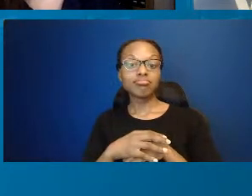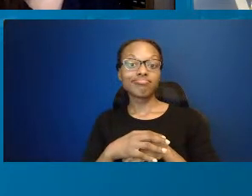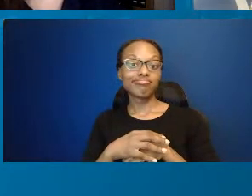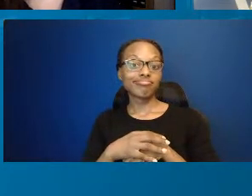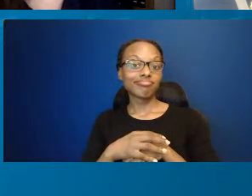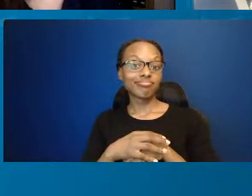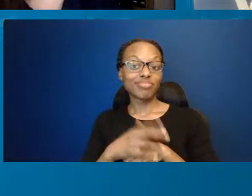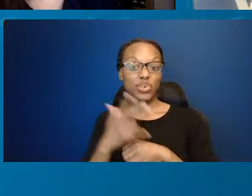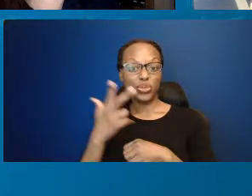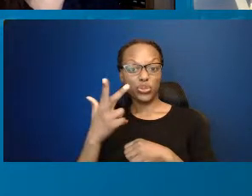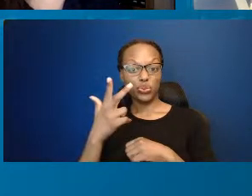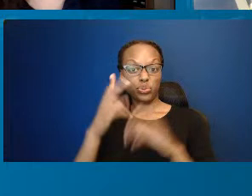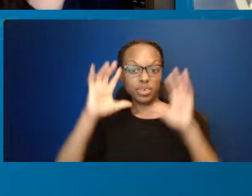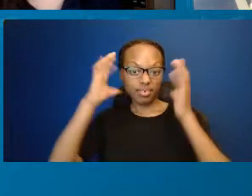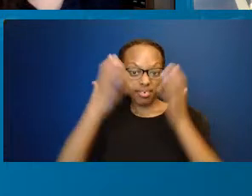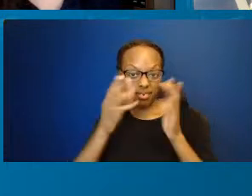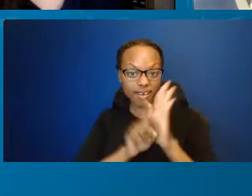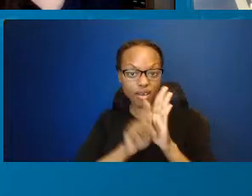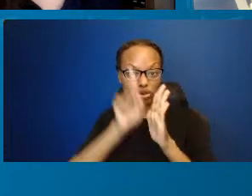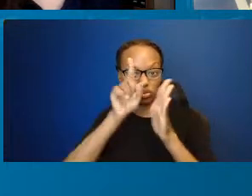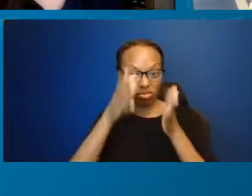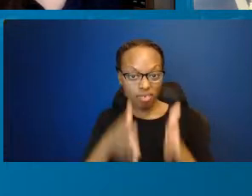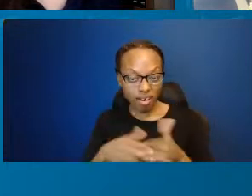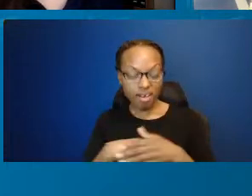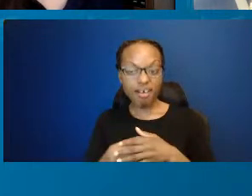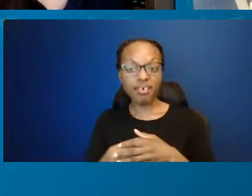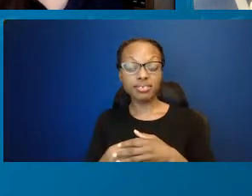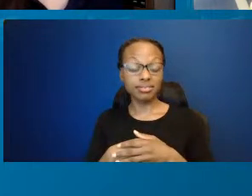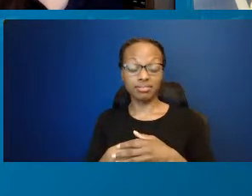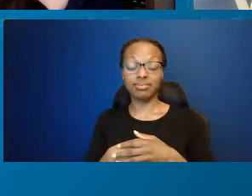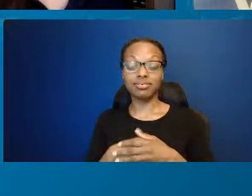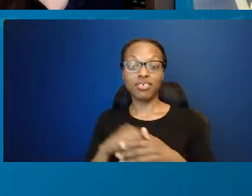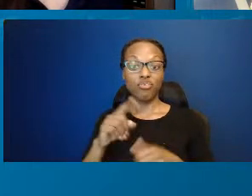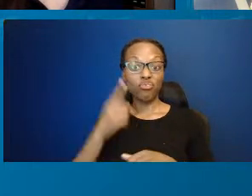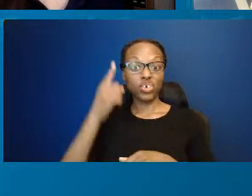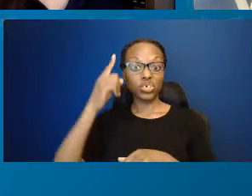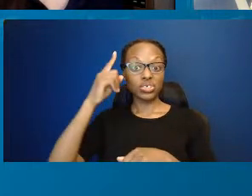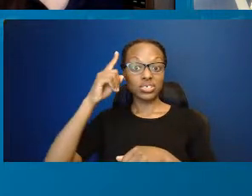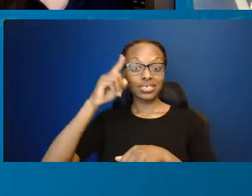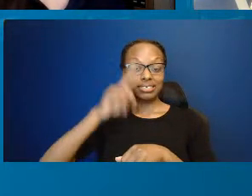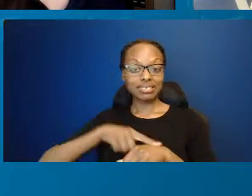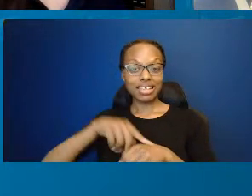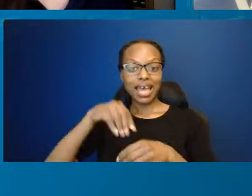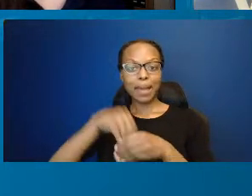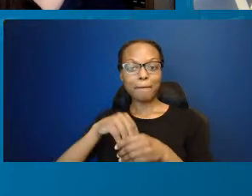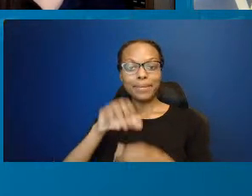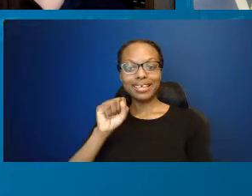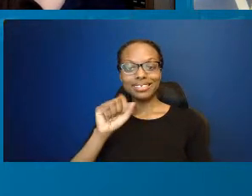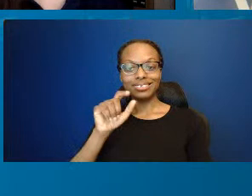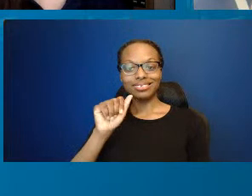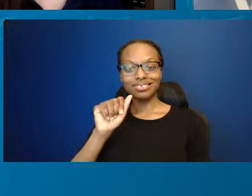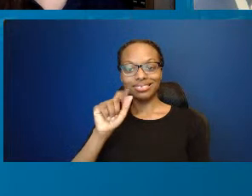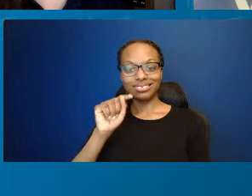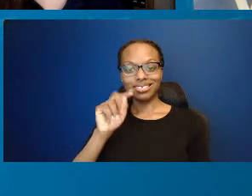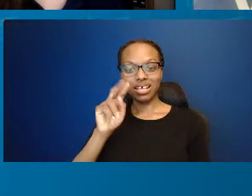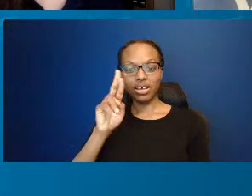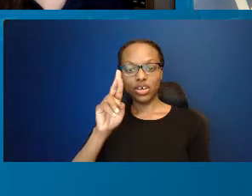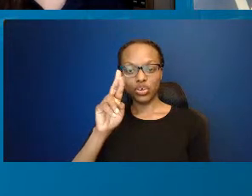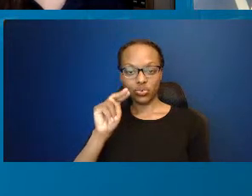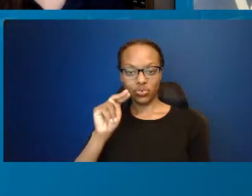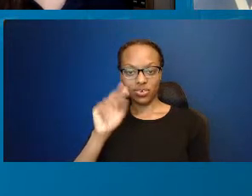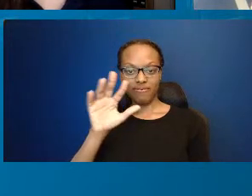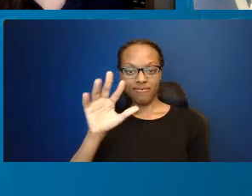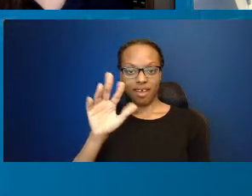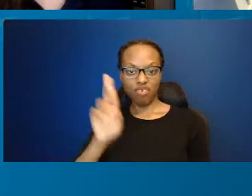3 astronauts, for the first time, rode in a Saturn V rocket. It's the first